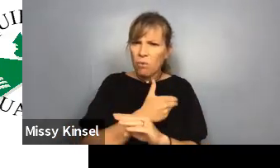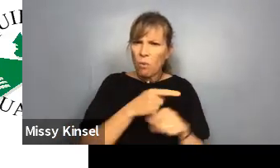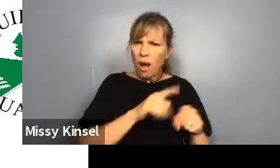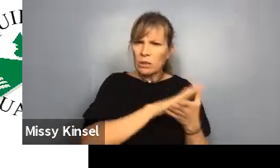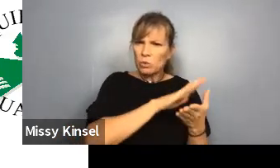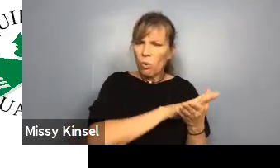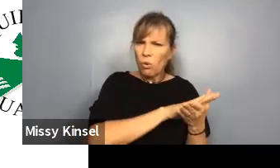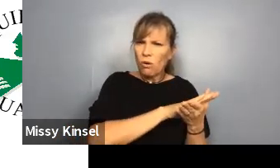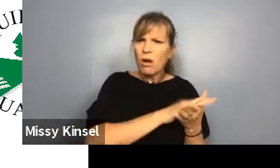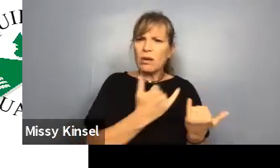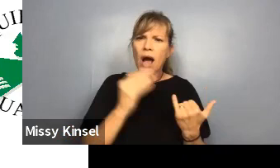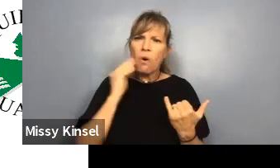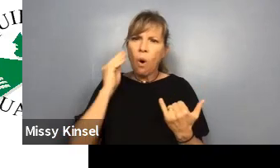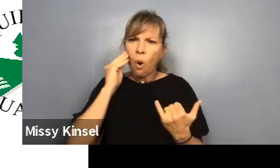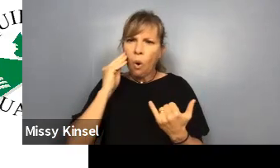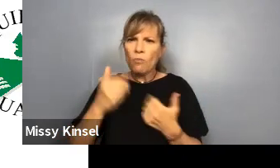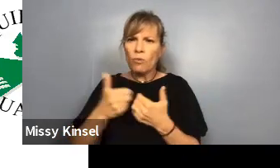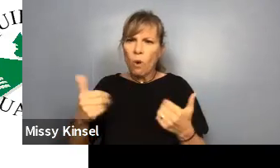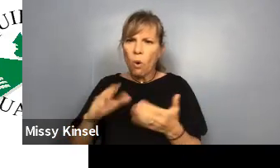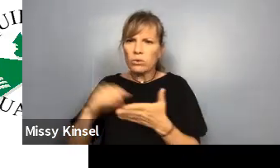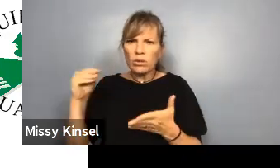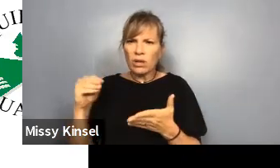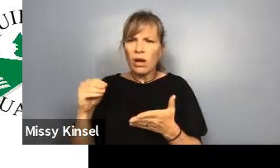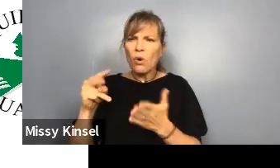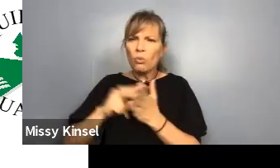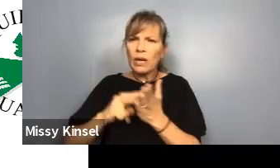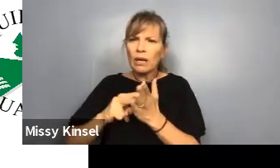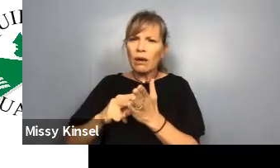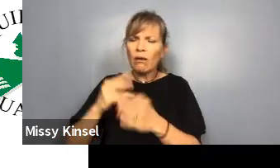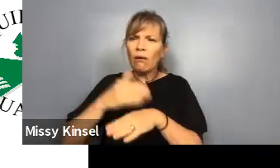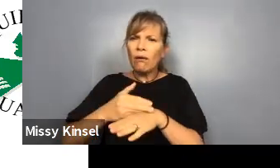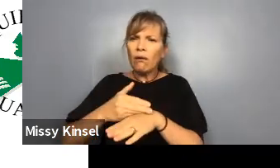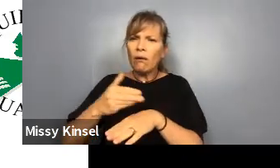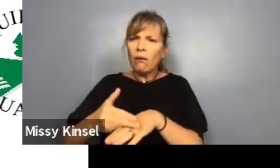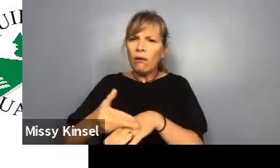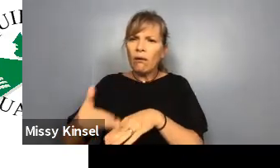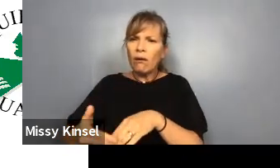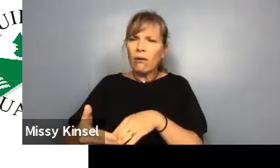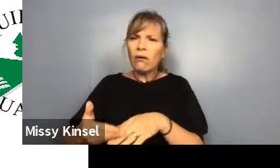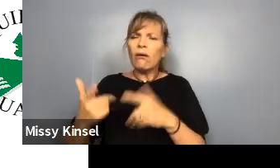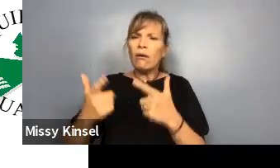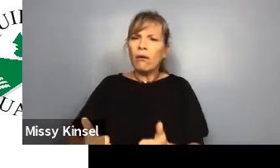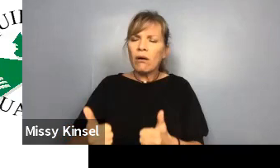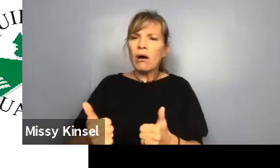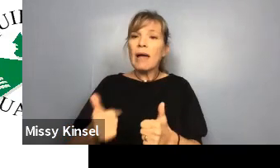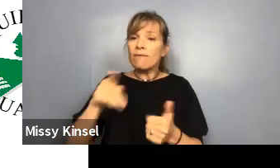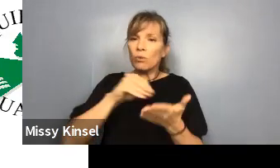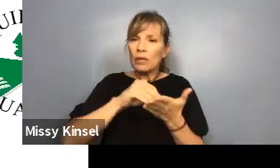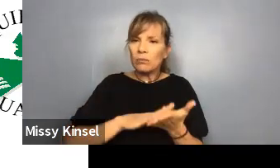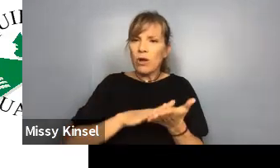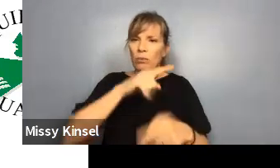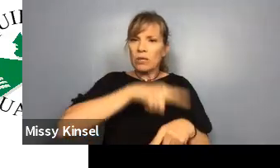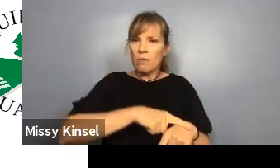when remote learning started, you know, make note of that. But just tracking how they're doing over time will also help you, you know, see